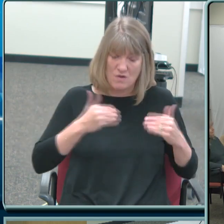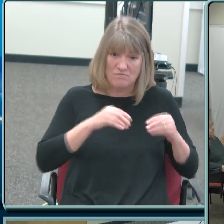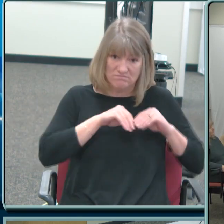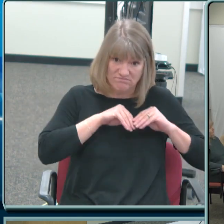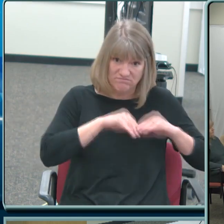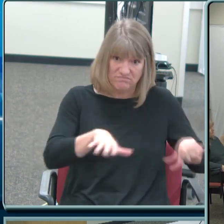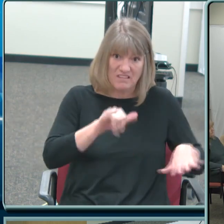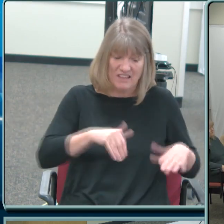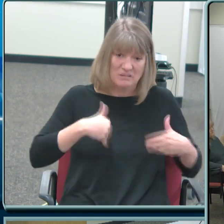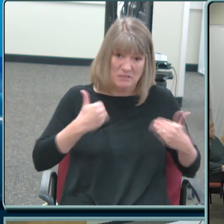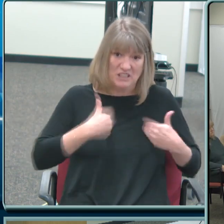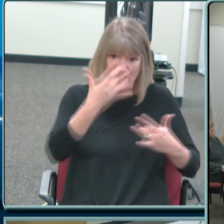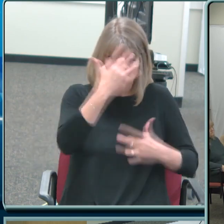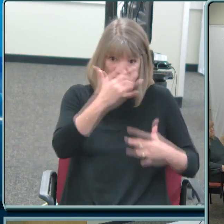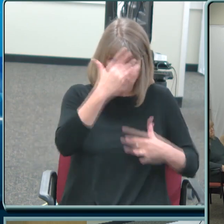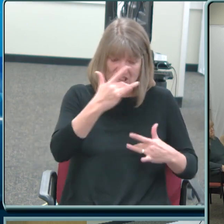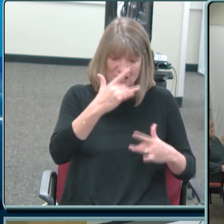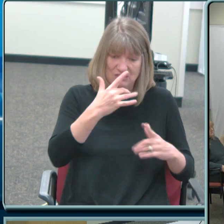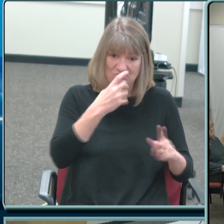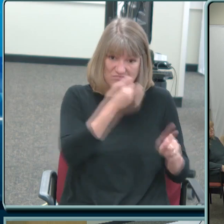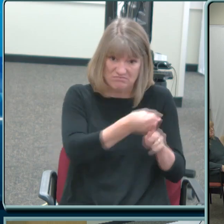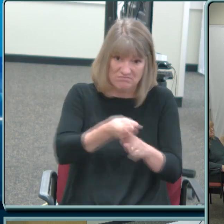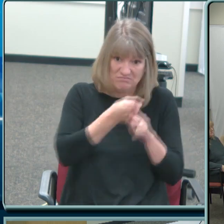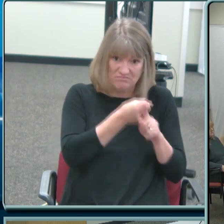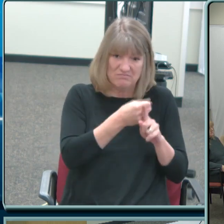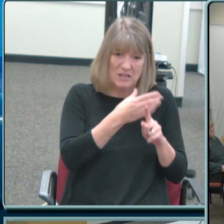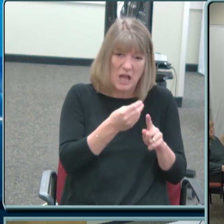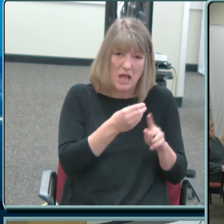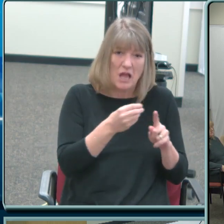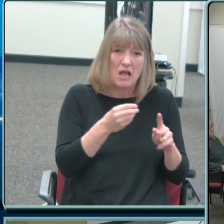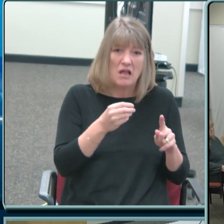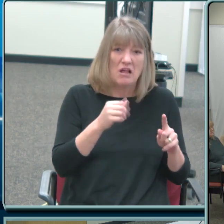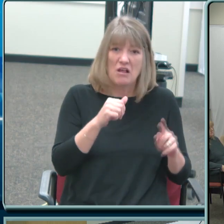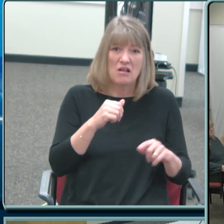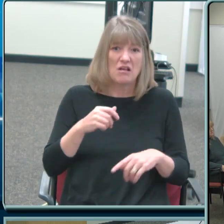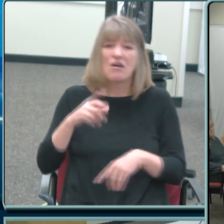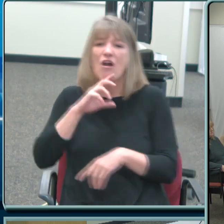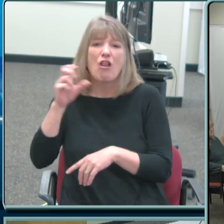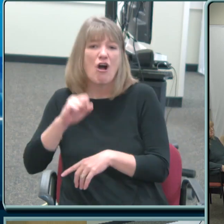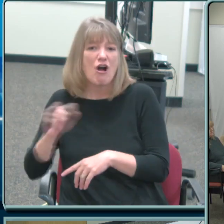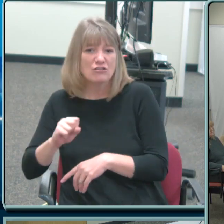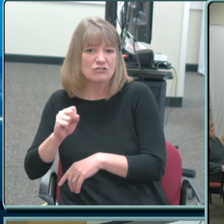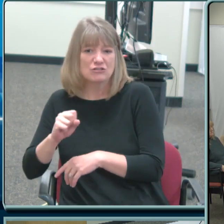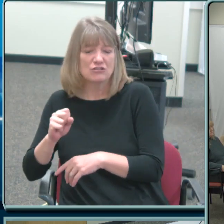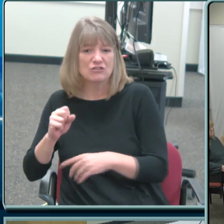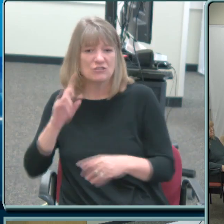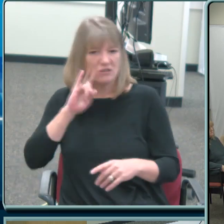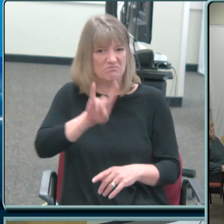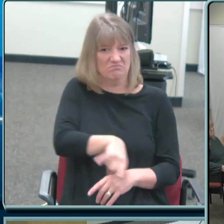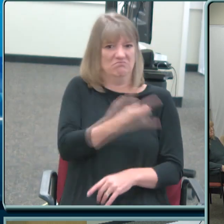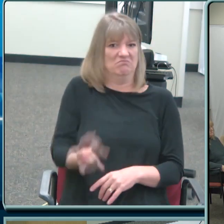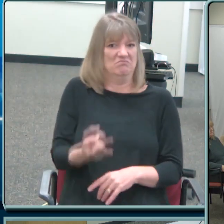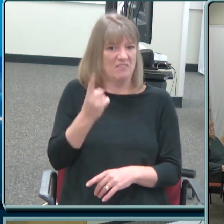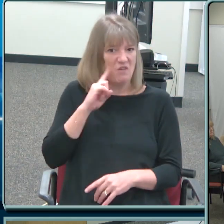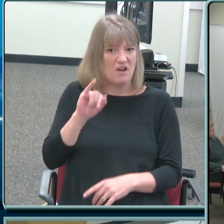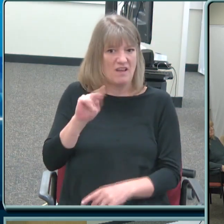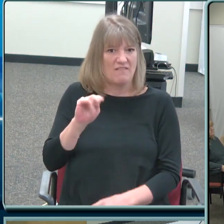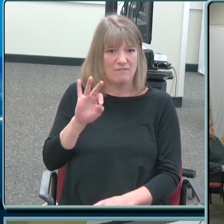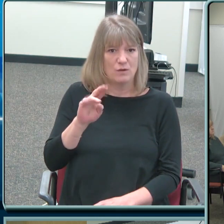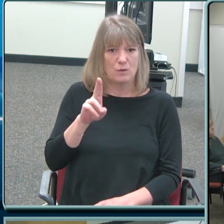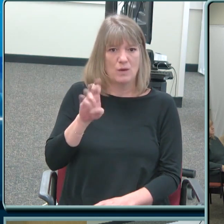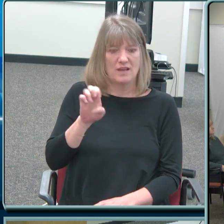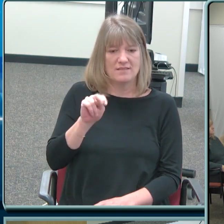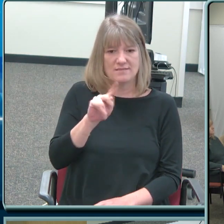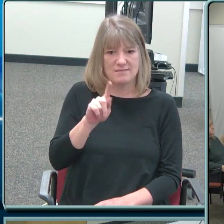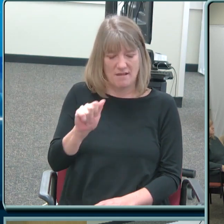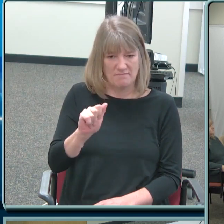is a pediatric disease and really relative minimal problems in long-term care facilities, which is the opposite of influenza. Next slide, please.